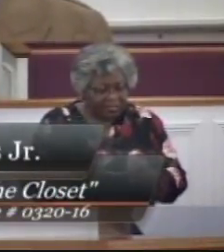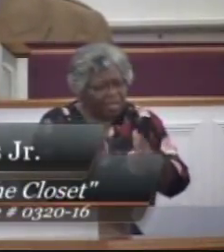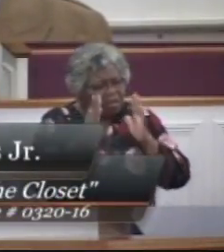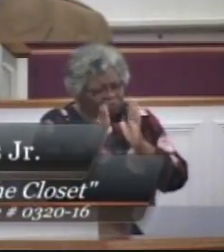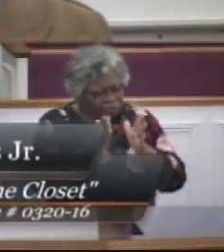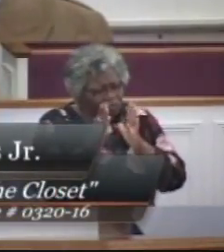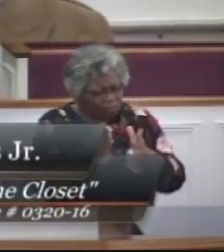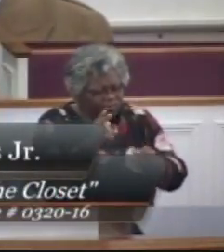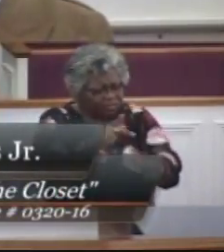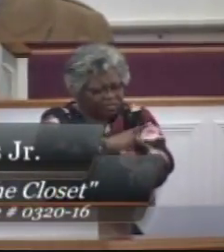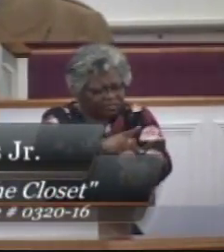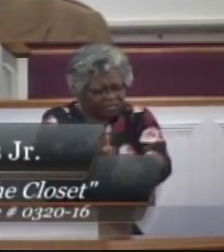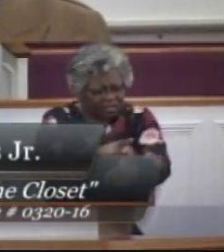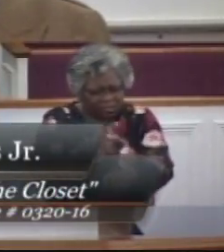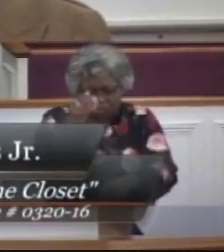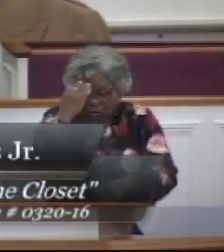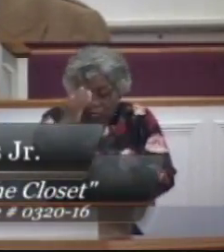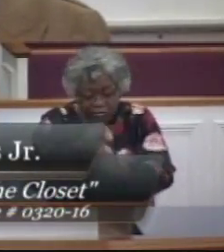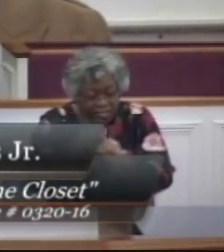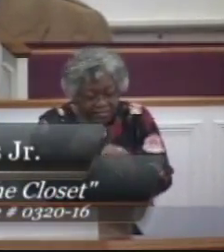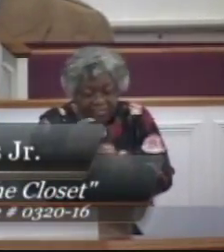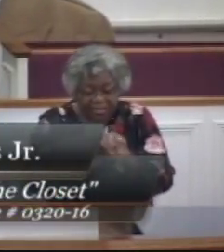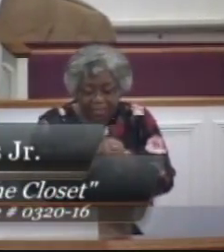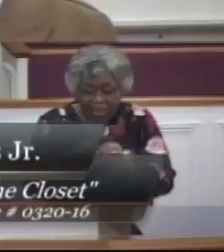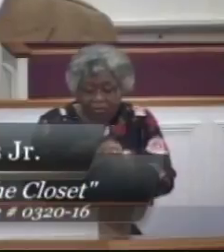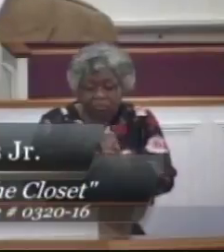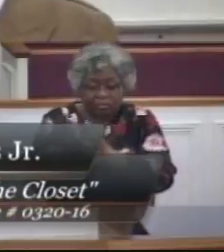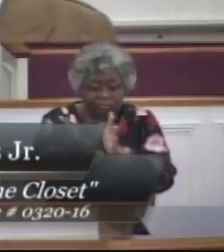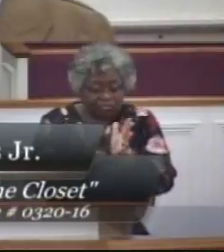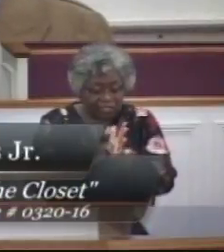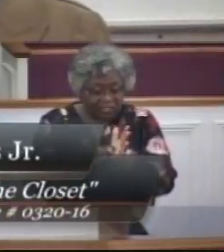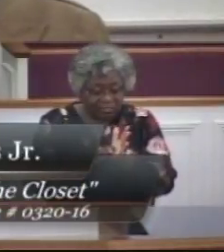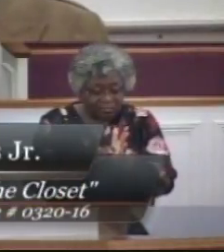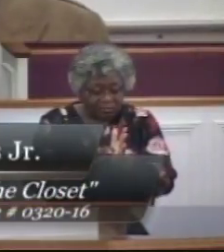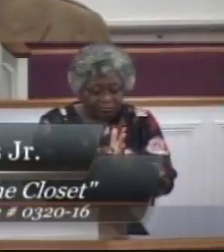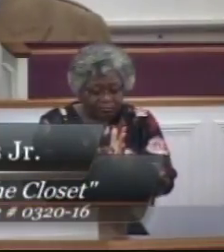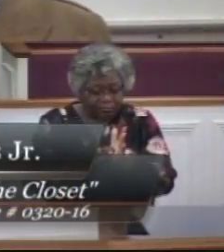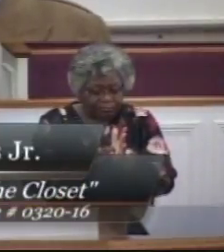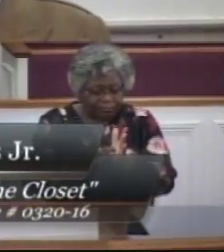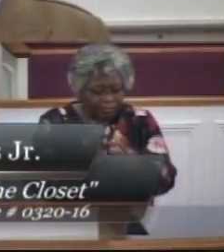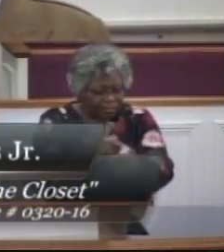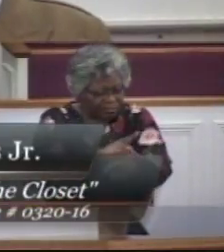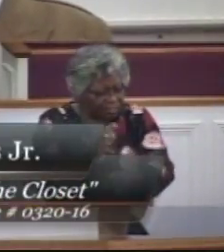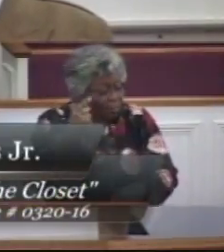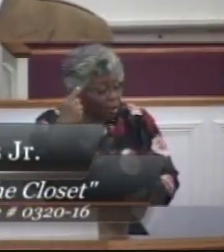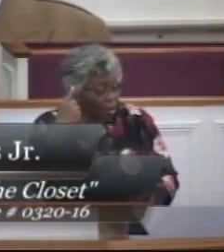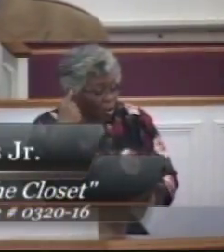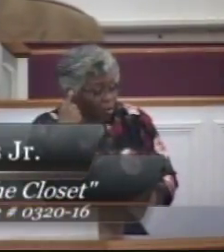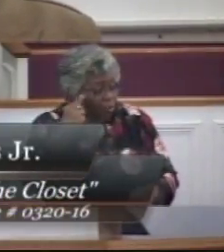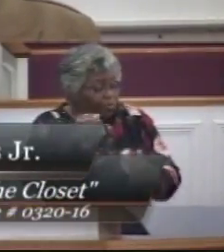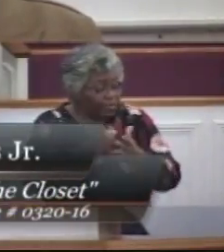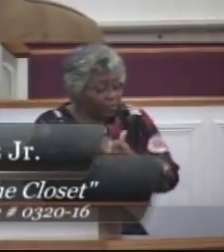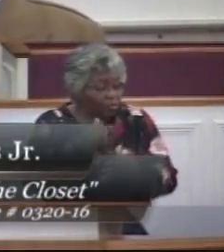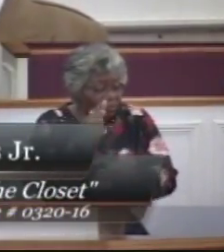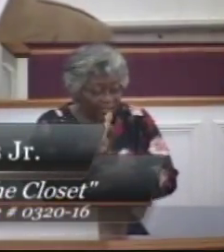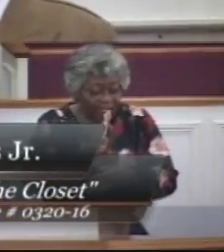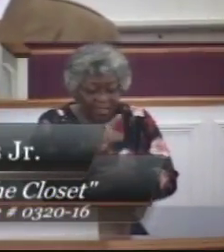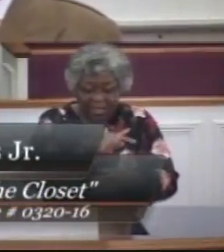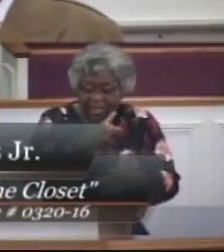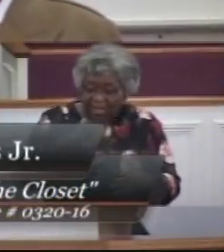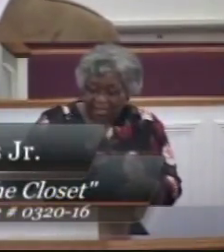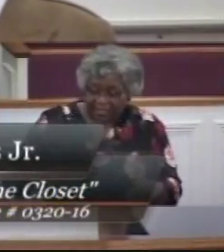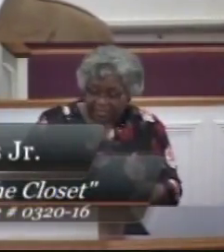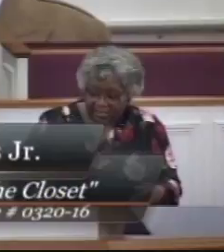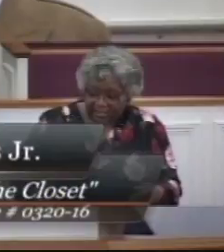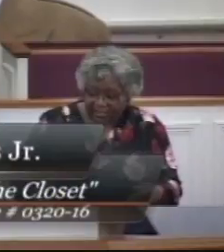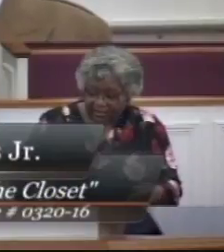Notice the psalmist knew nothing about Jesus. He had heard that there would be a king.